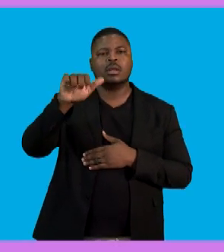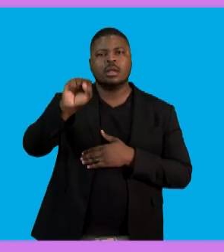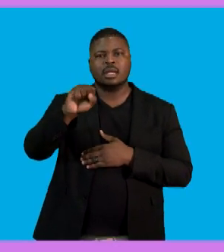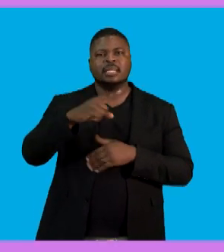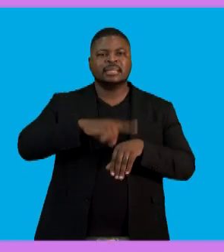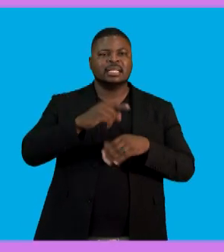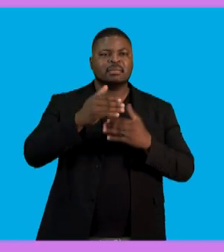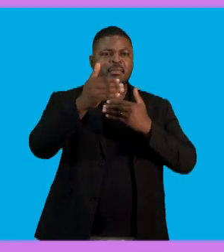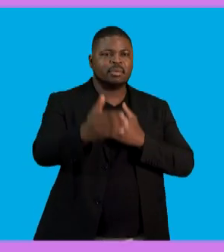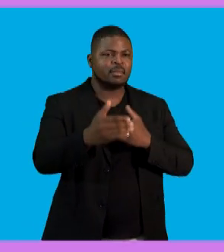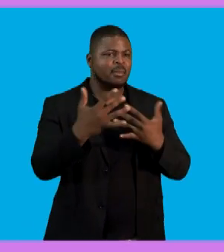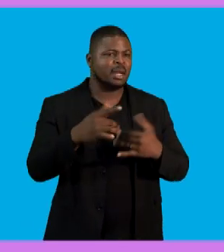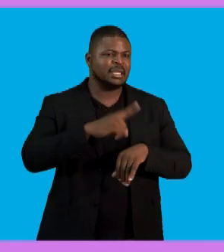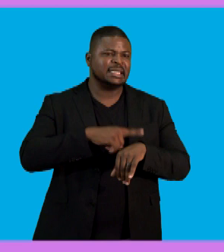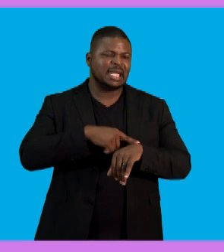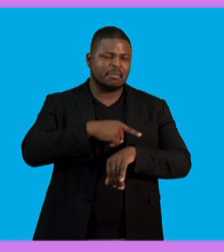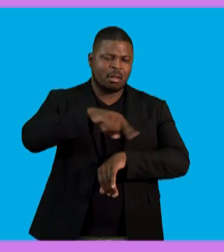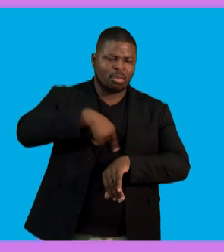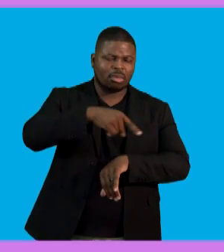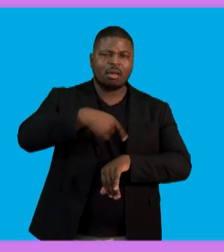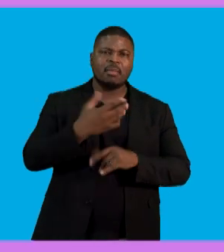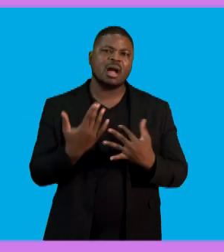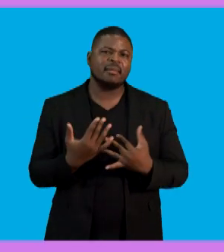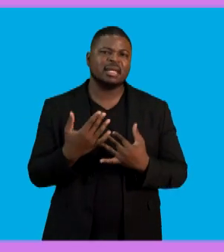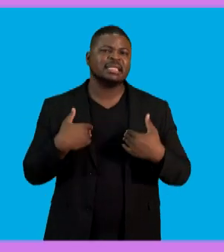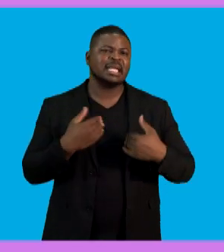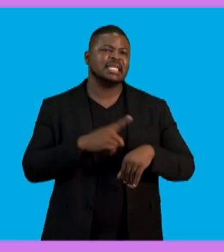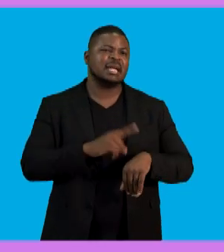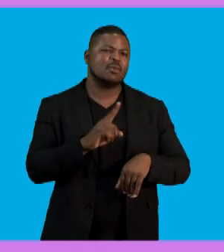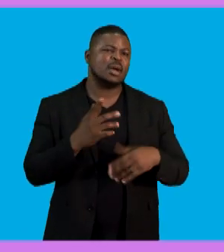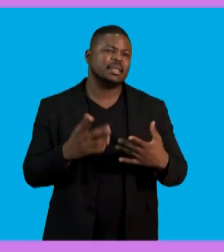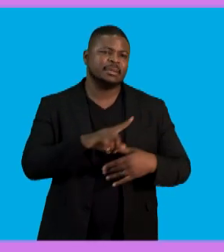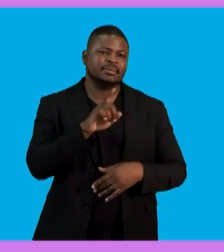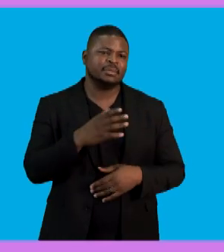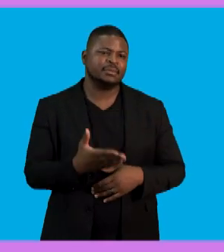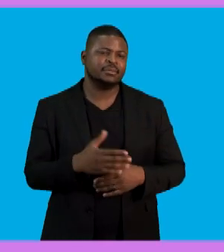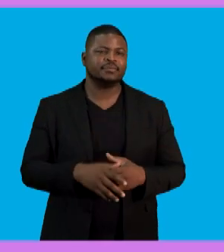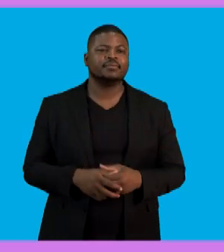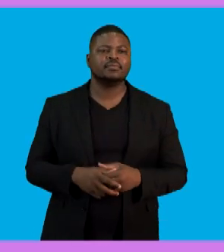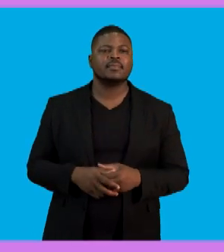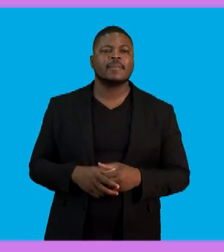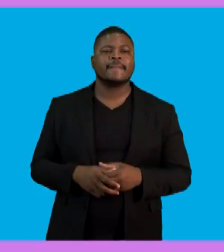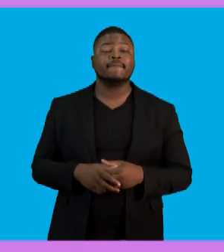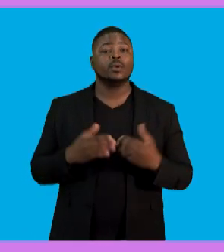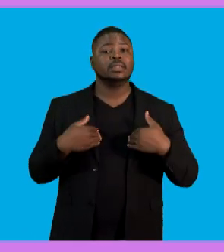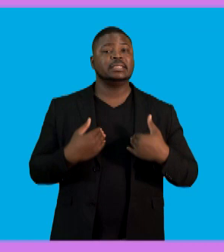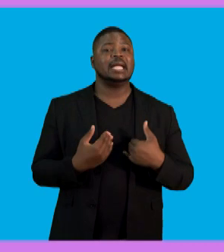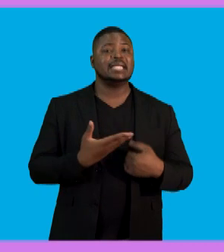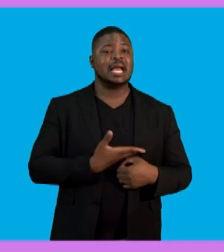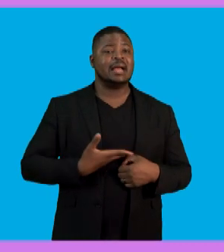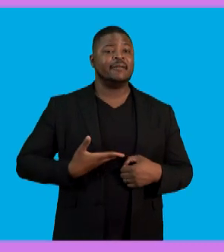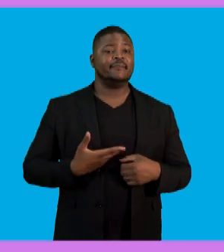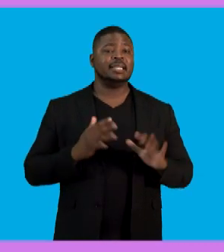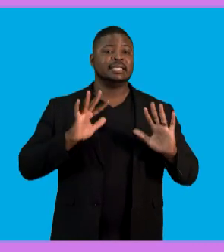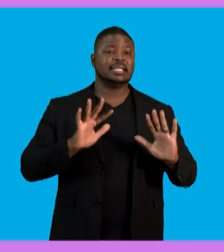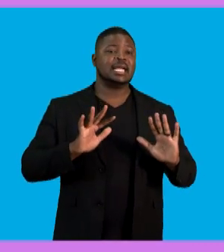Bok class? Here is the Bok class. What time does the Bok class start? The Bok class will start at 10:30